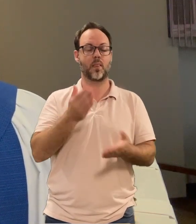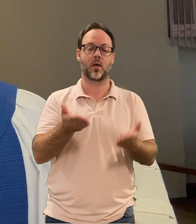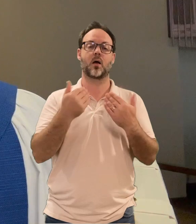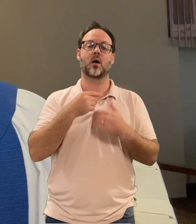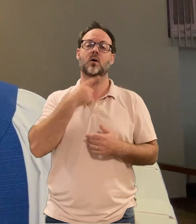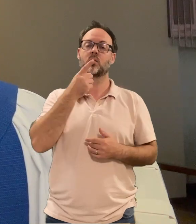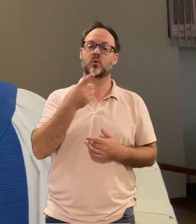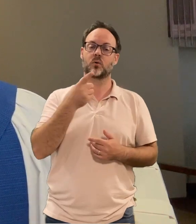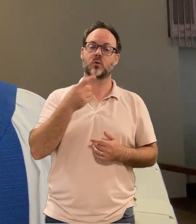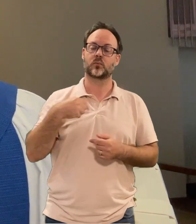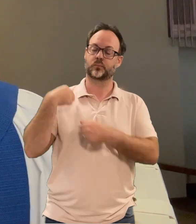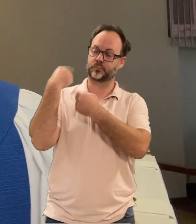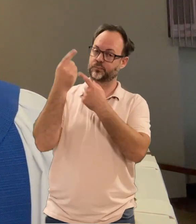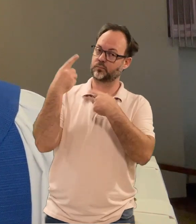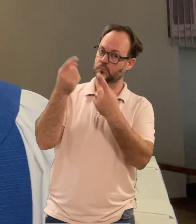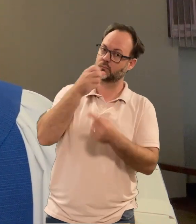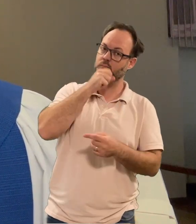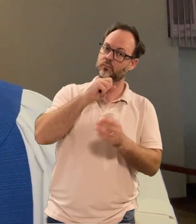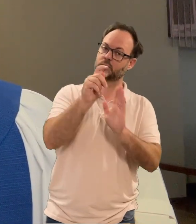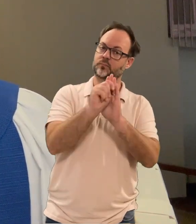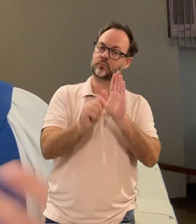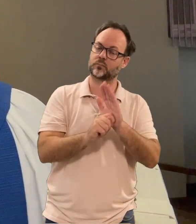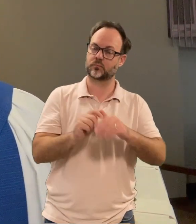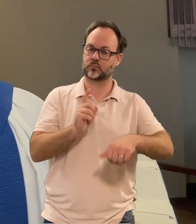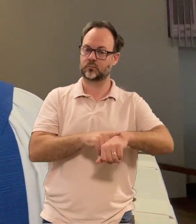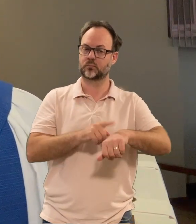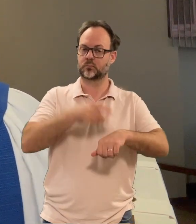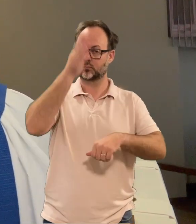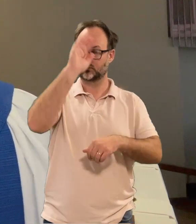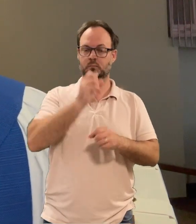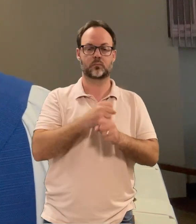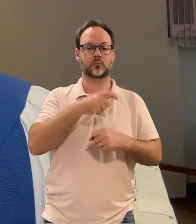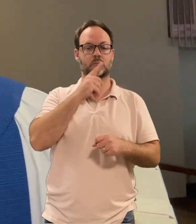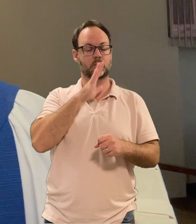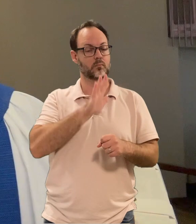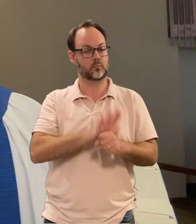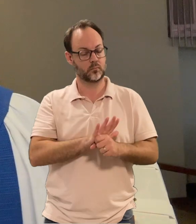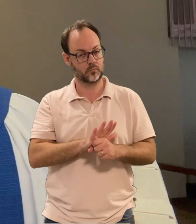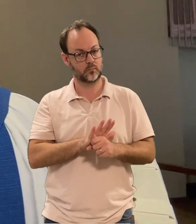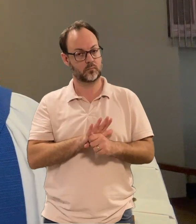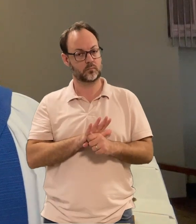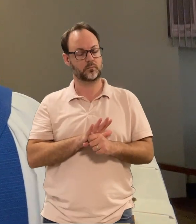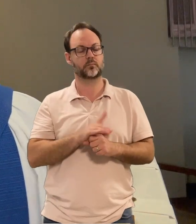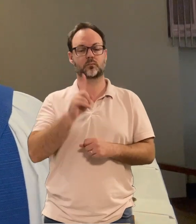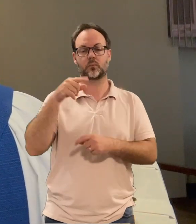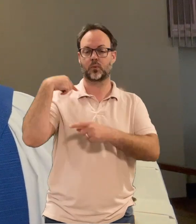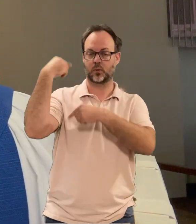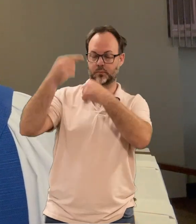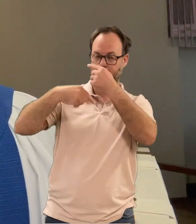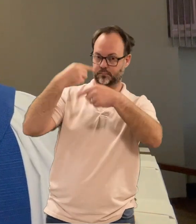his promises and his word, and they come true. Throughout the Old Testament times, God made